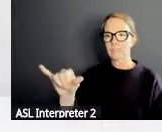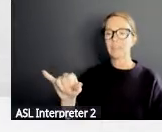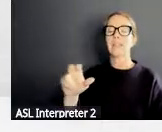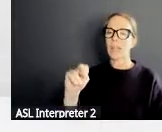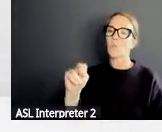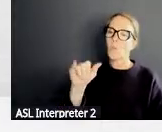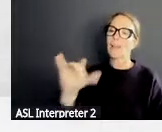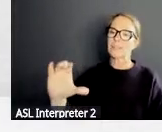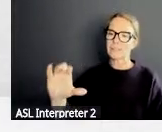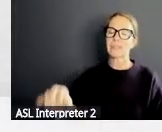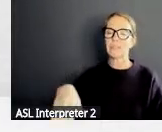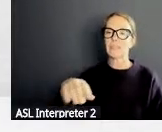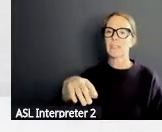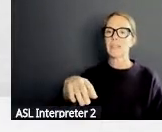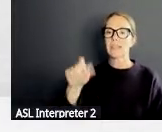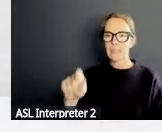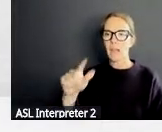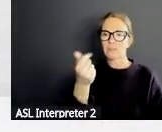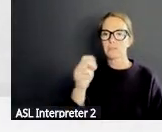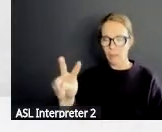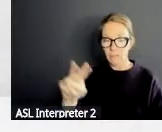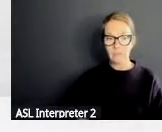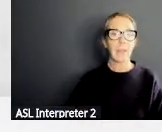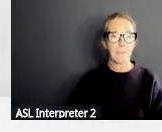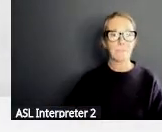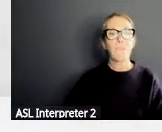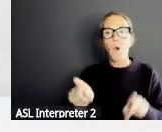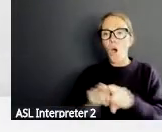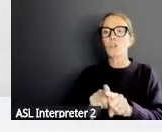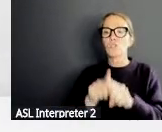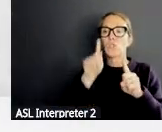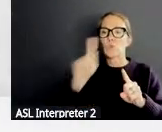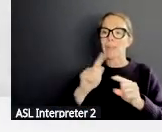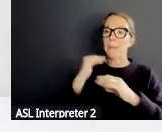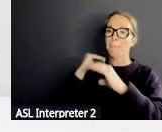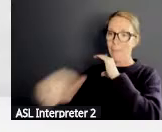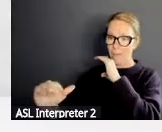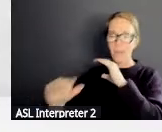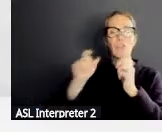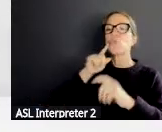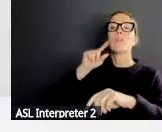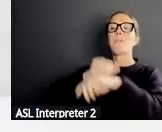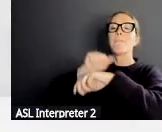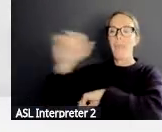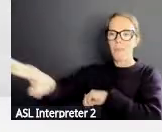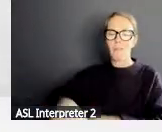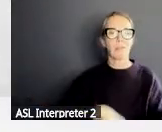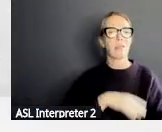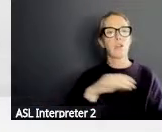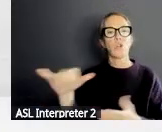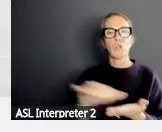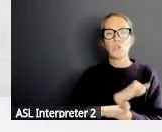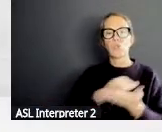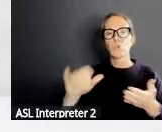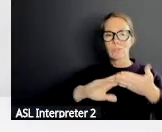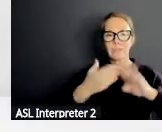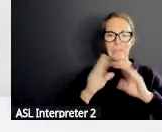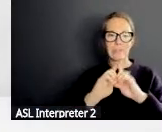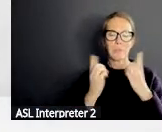26dcp044R_DL@planning.nyc.gov. These comments can also be mailed to the department at New York City Department of City